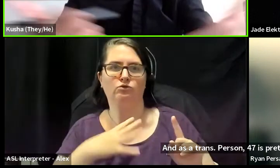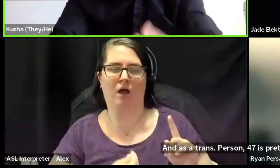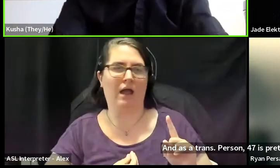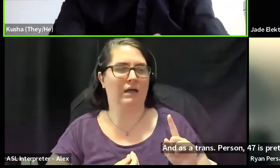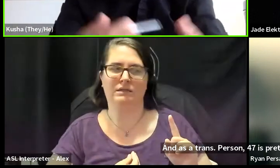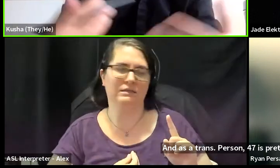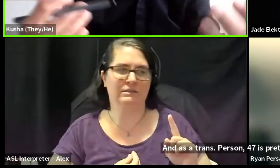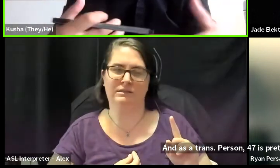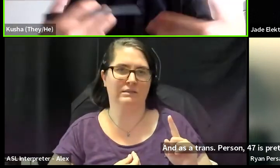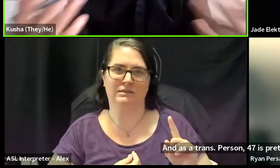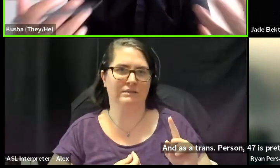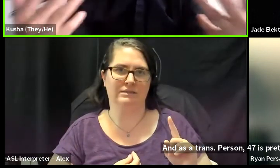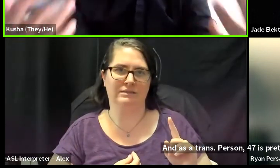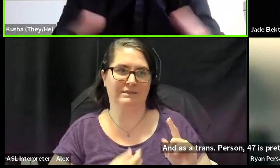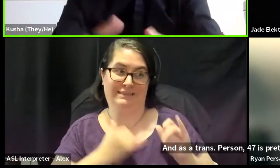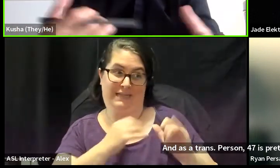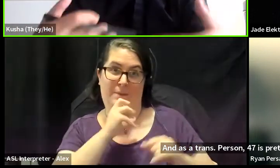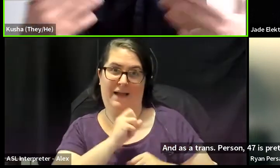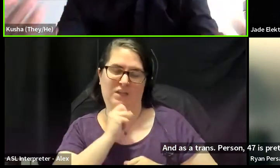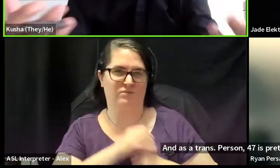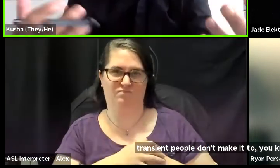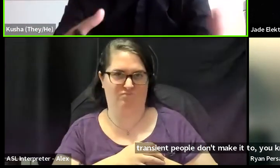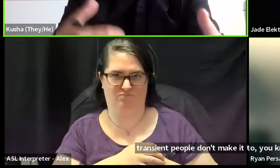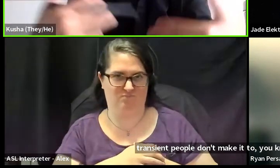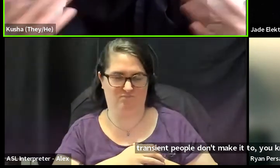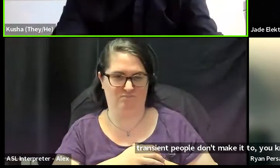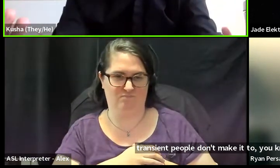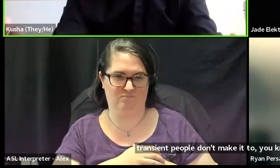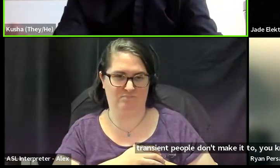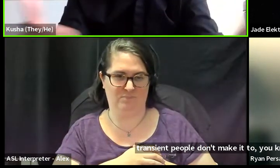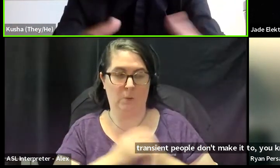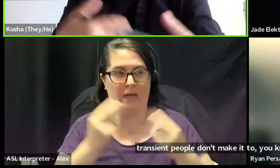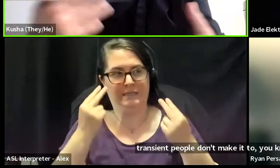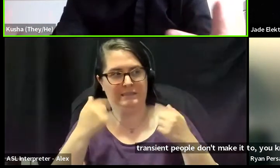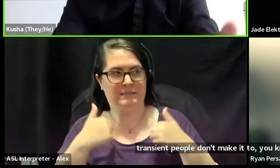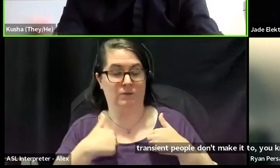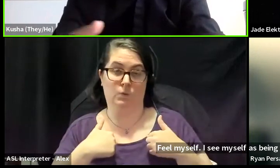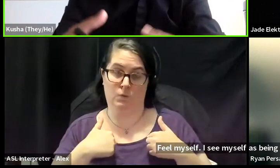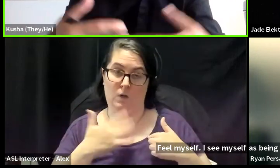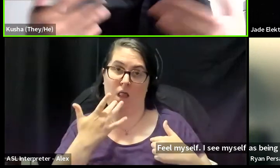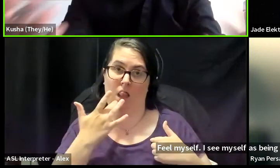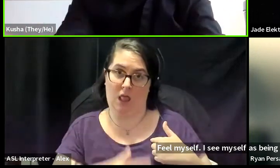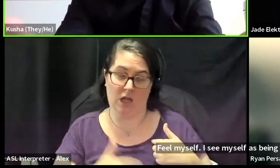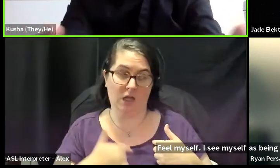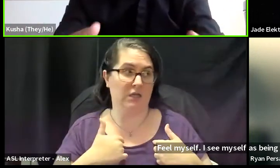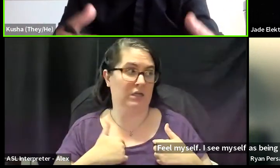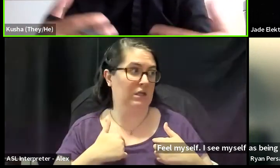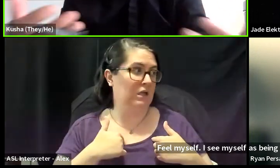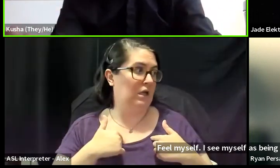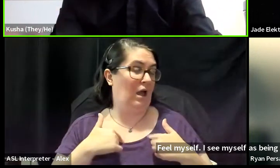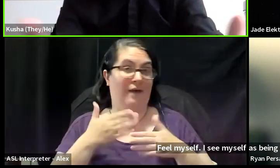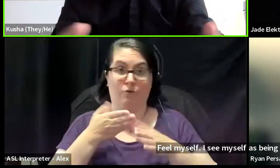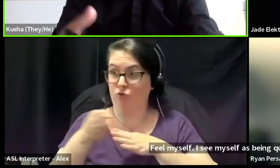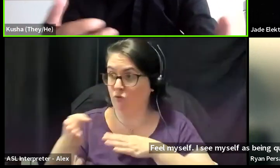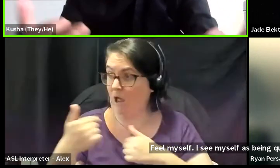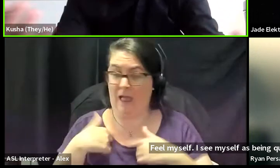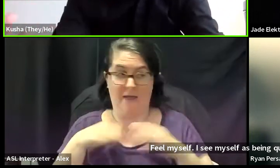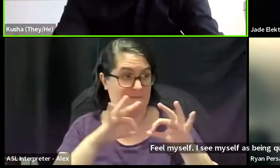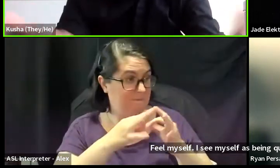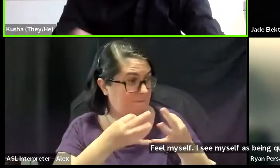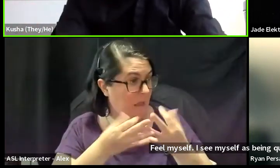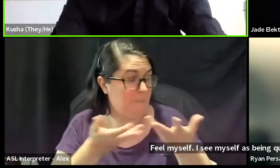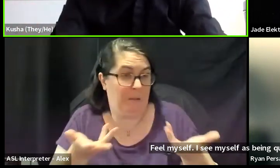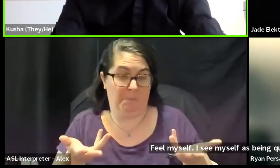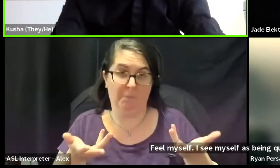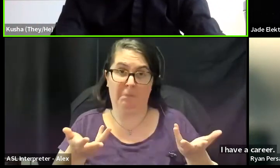to, this age. And I see myself as being quite privileged. I have a career, I have family, I have so